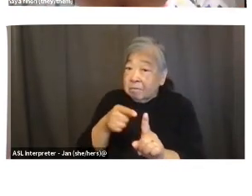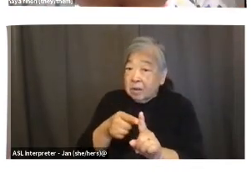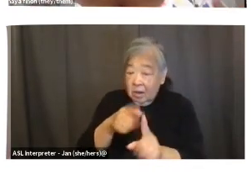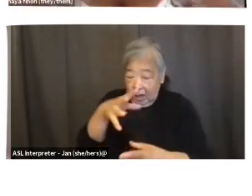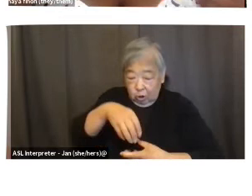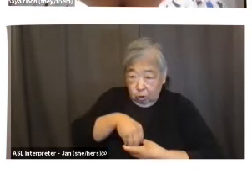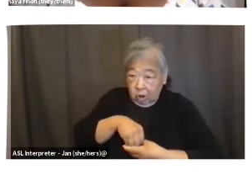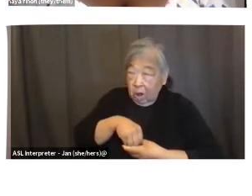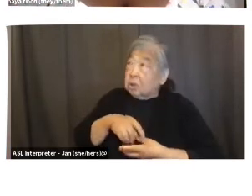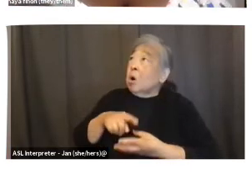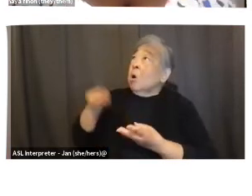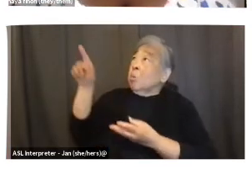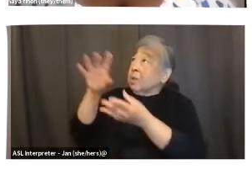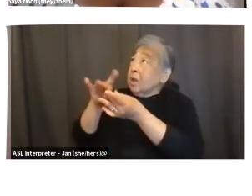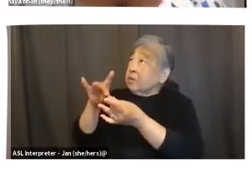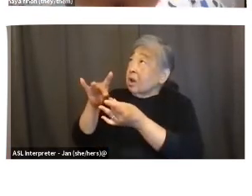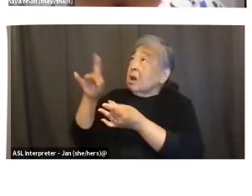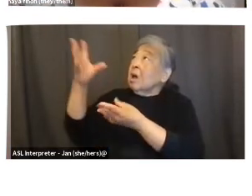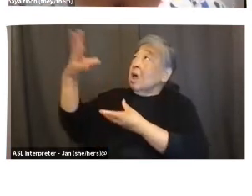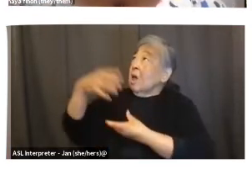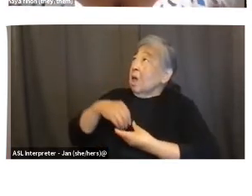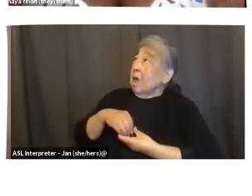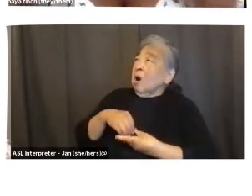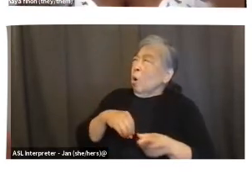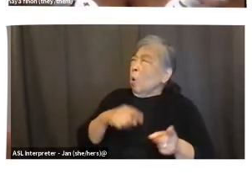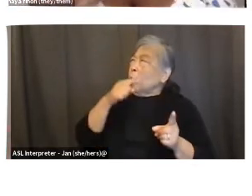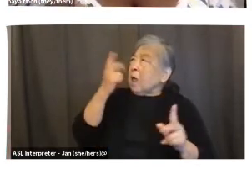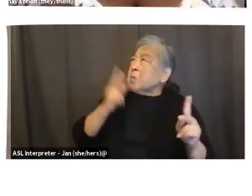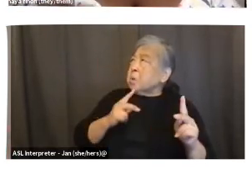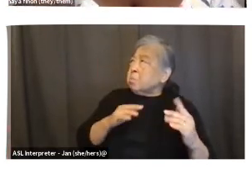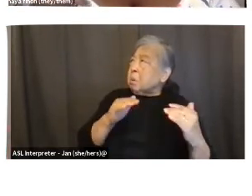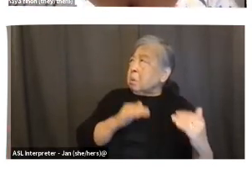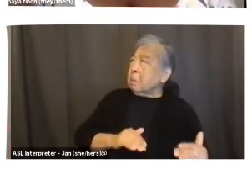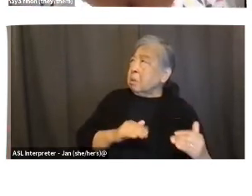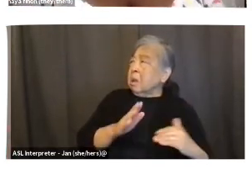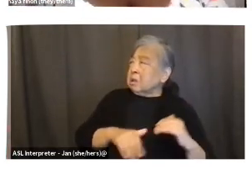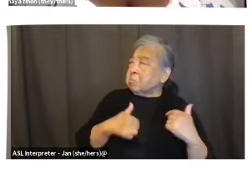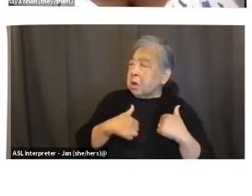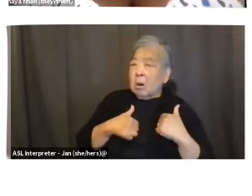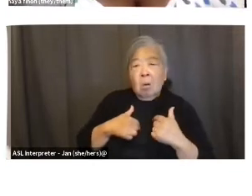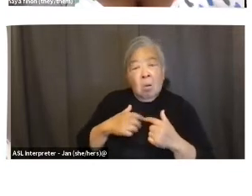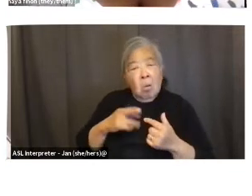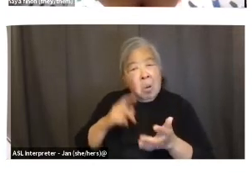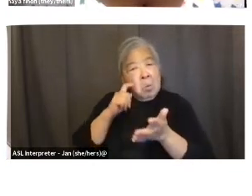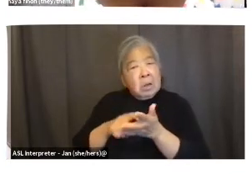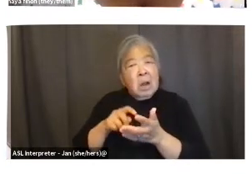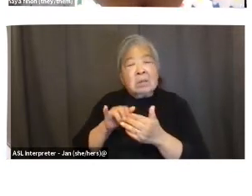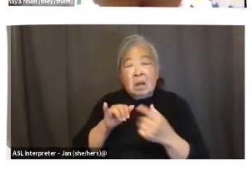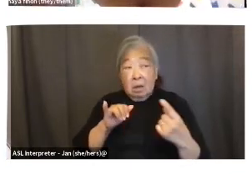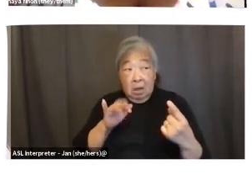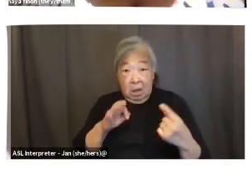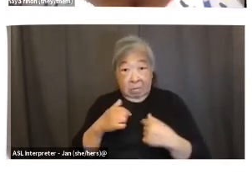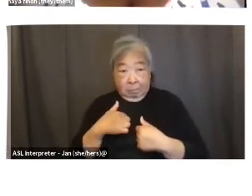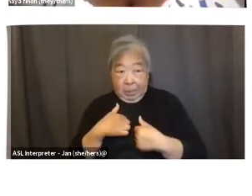the belief that Black people are inherently inferior to them, and or they recognize that distancing oneself from